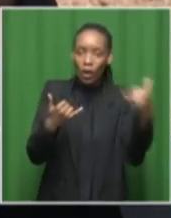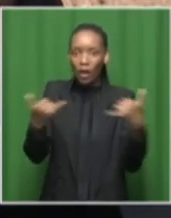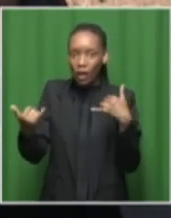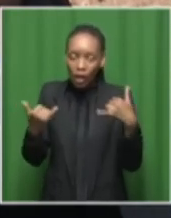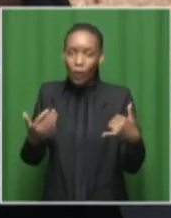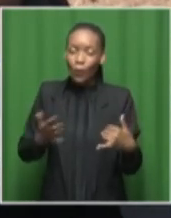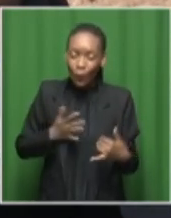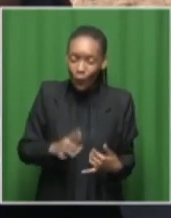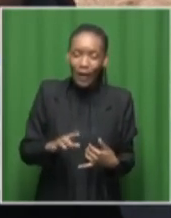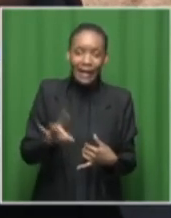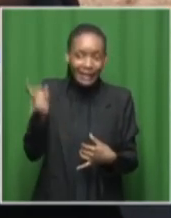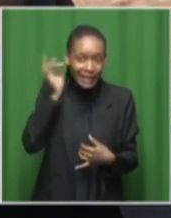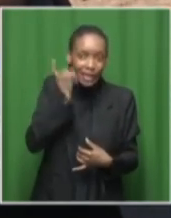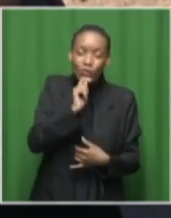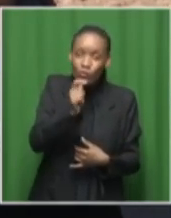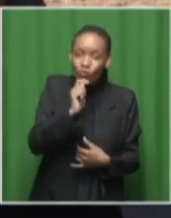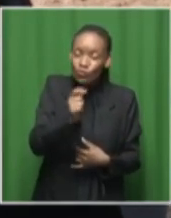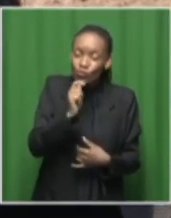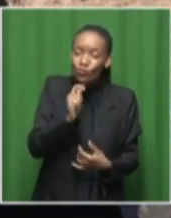confirm the news,